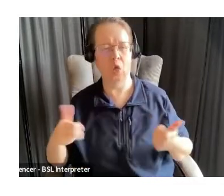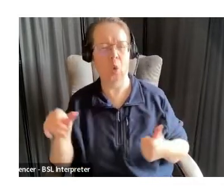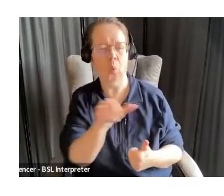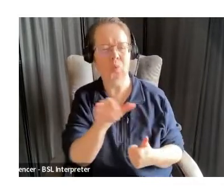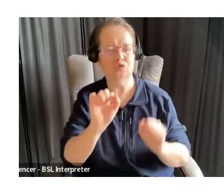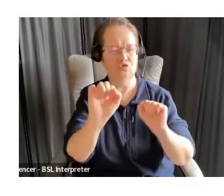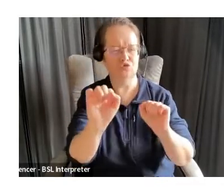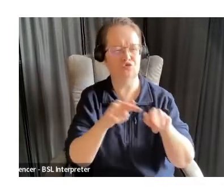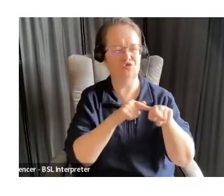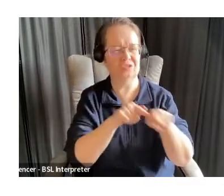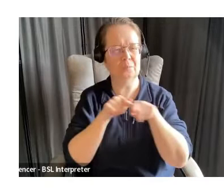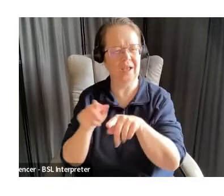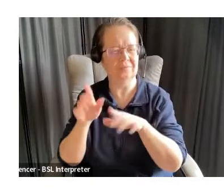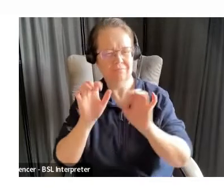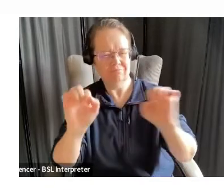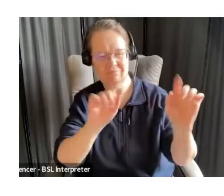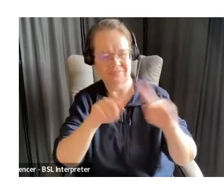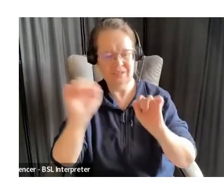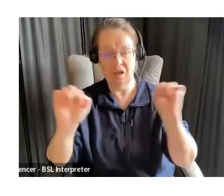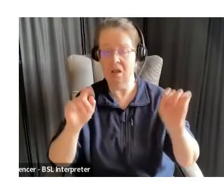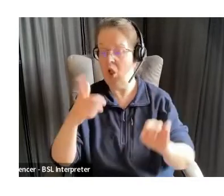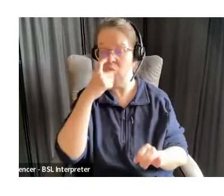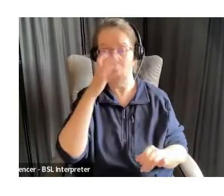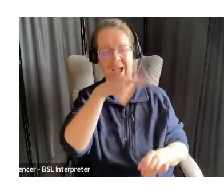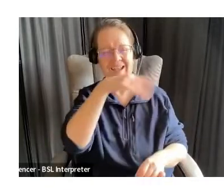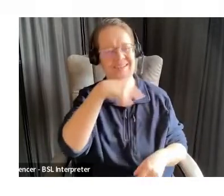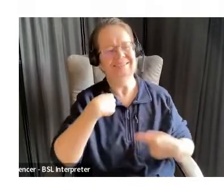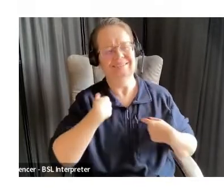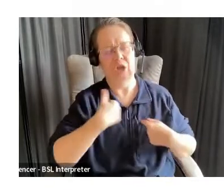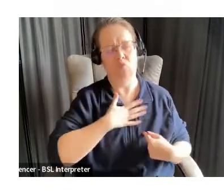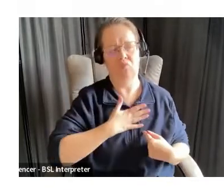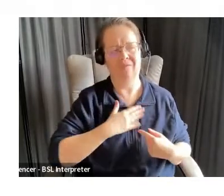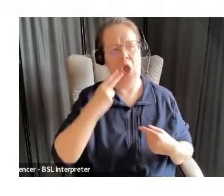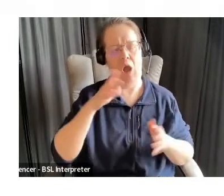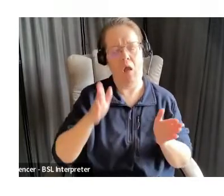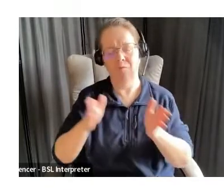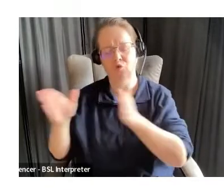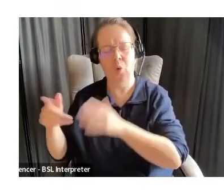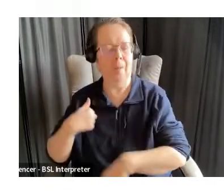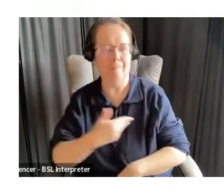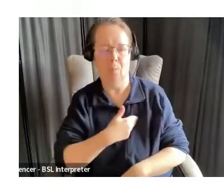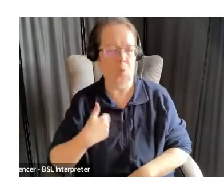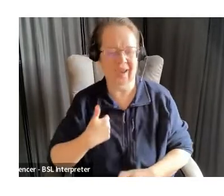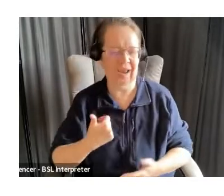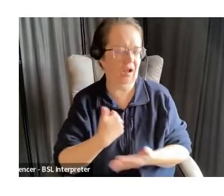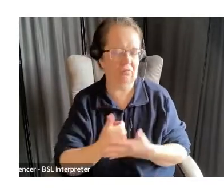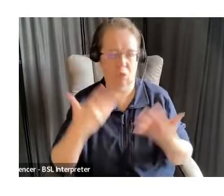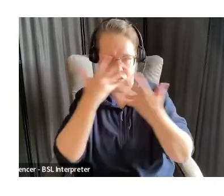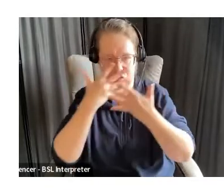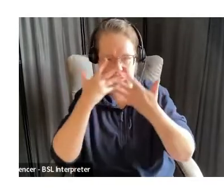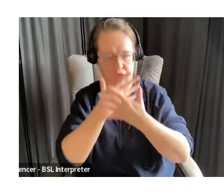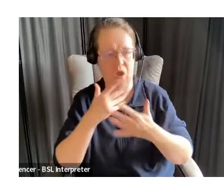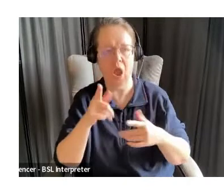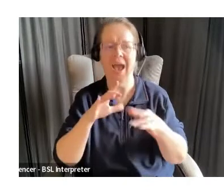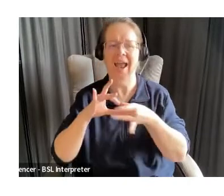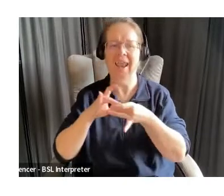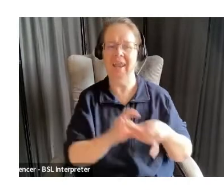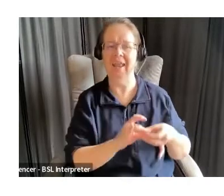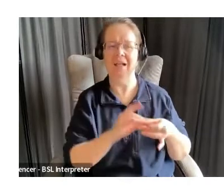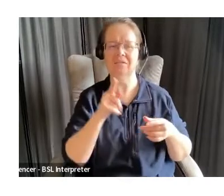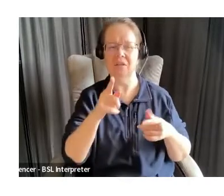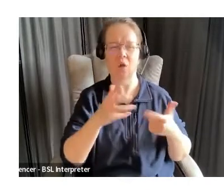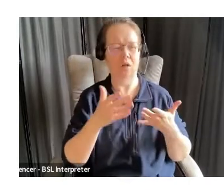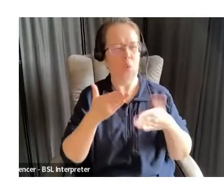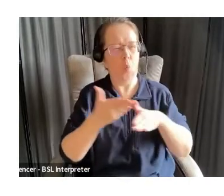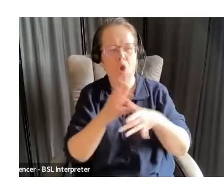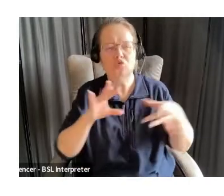not ask for a specific time slot that kind of, you know, works with your energy and when you sort of feel